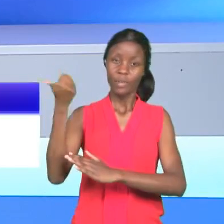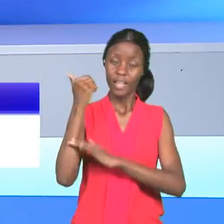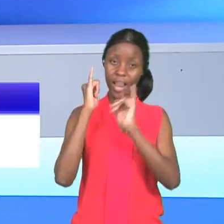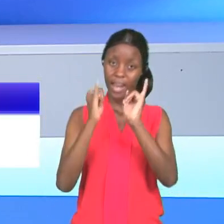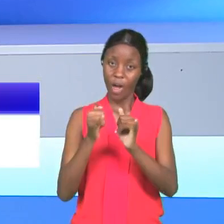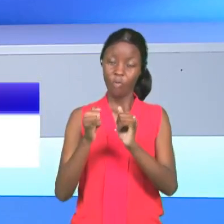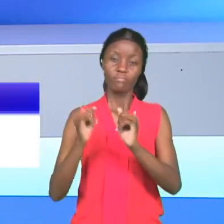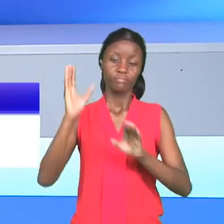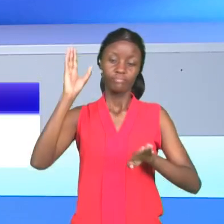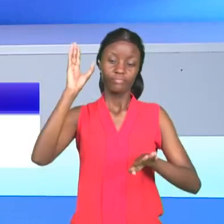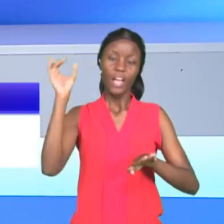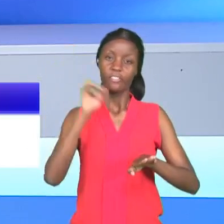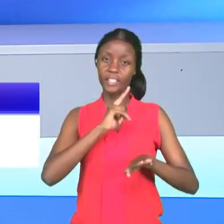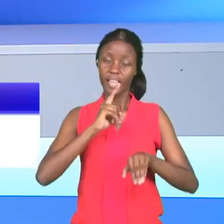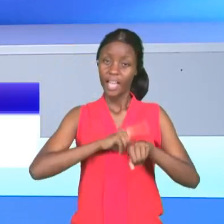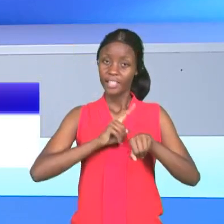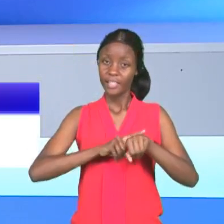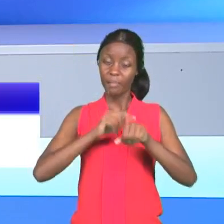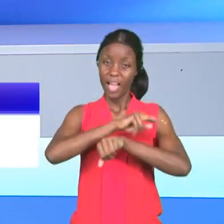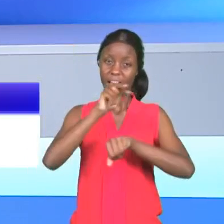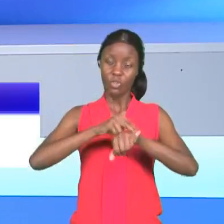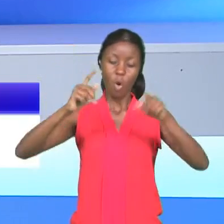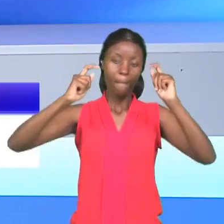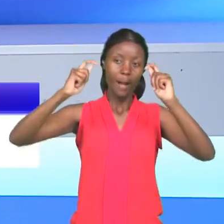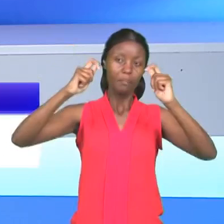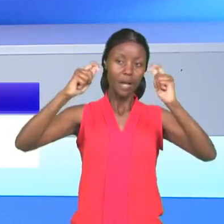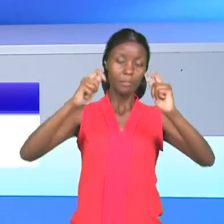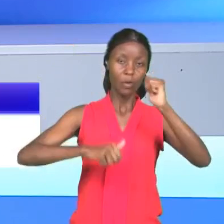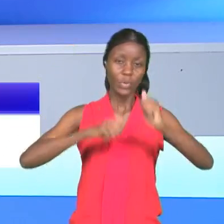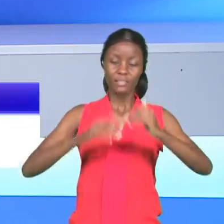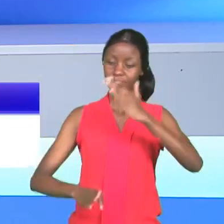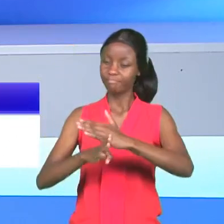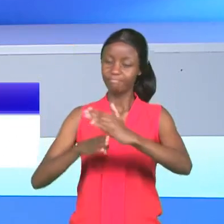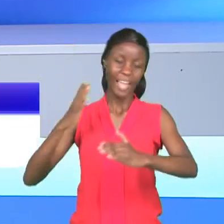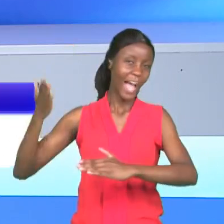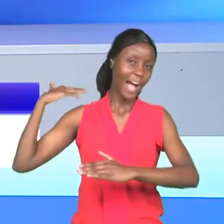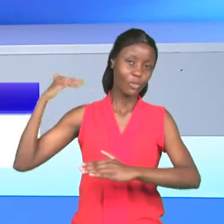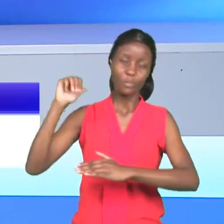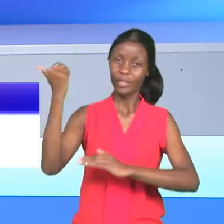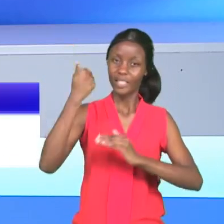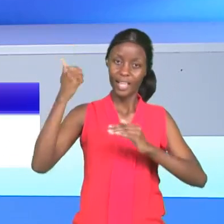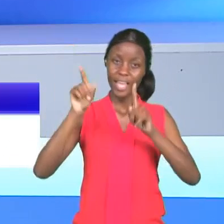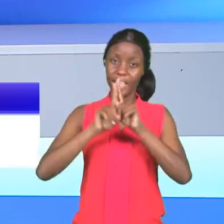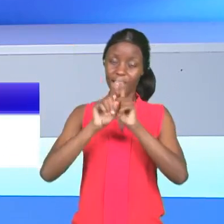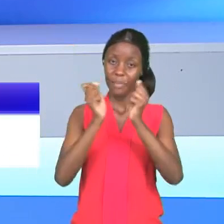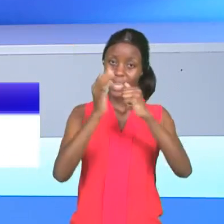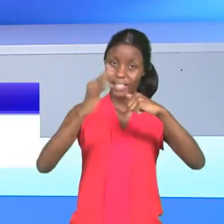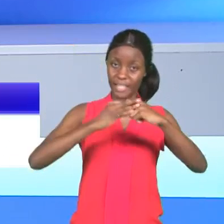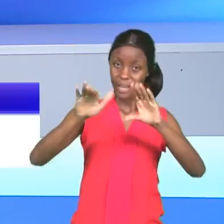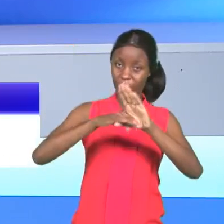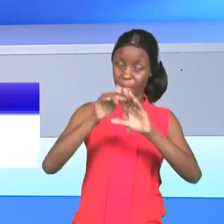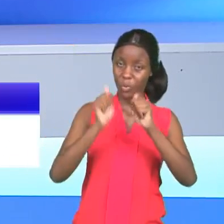transitions to civilian rule following nationwide protests that overthrew the autocrat. The 18-member cabinet led by Prime